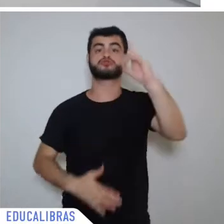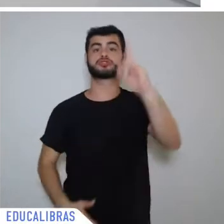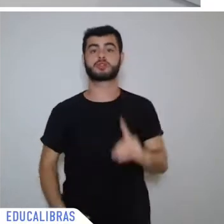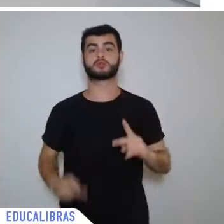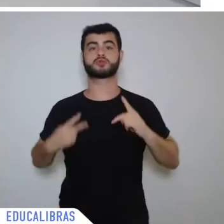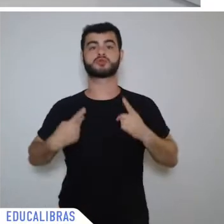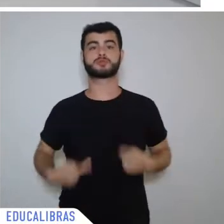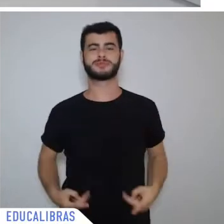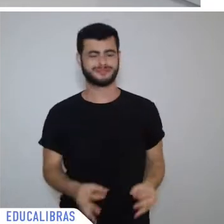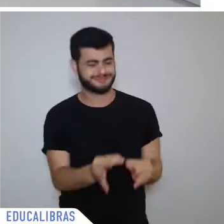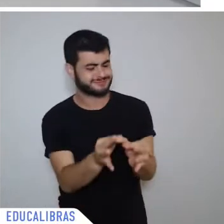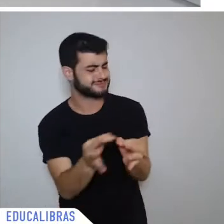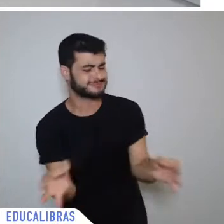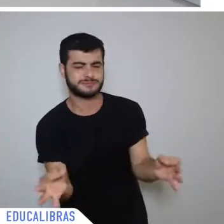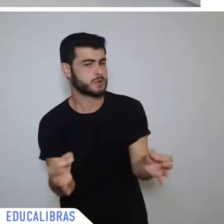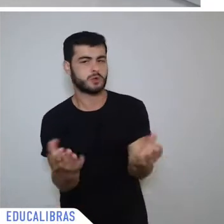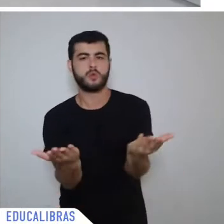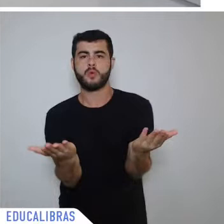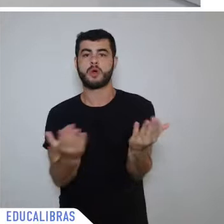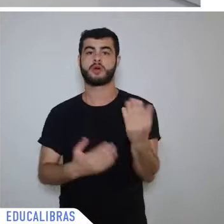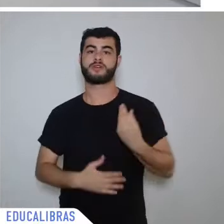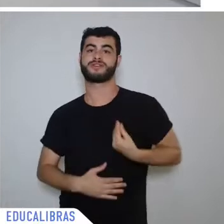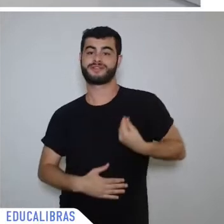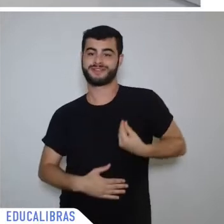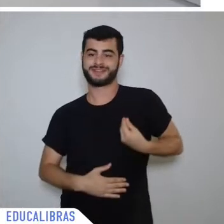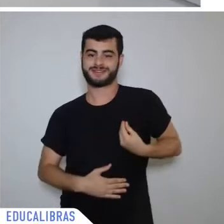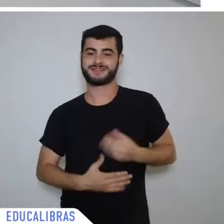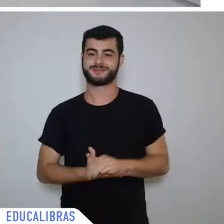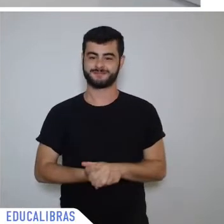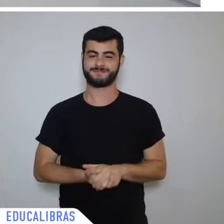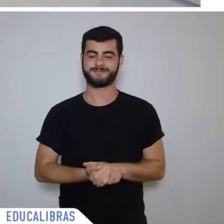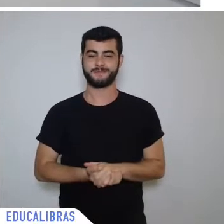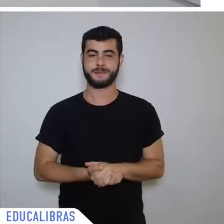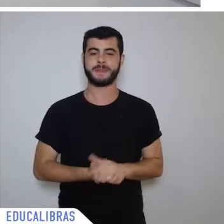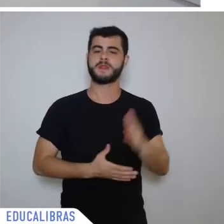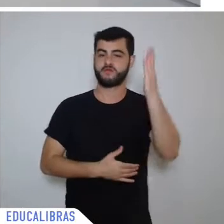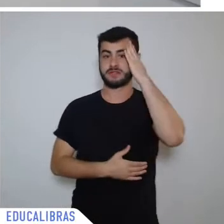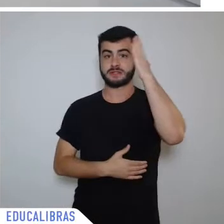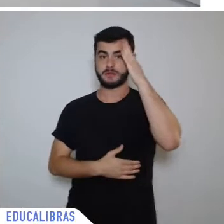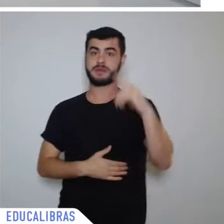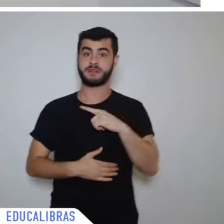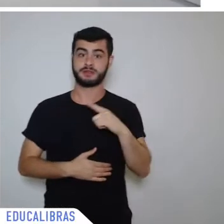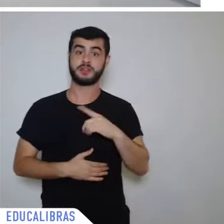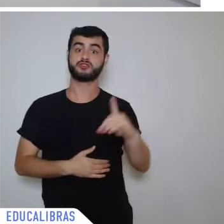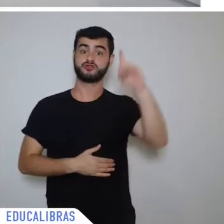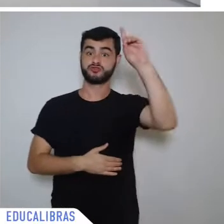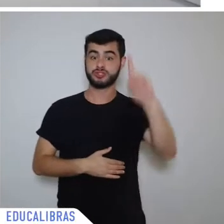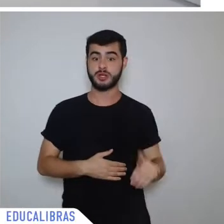human, which is the right to life. Apart from the right to life,